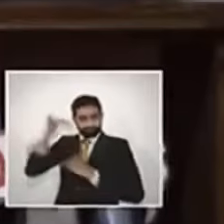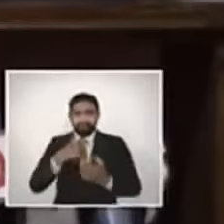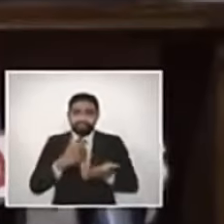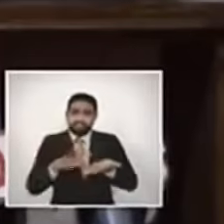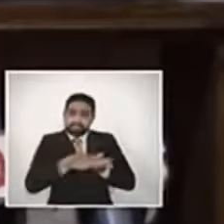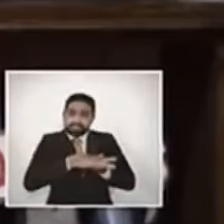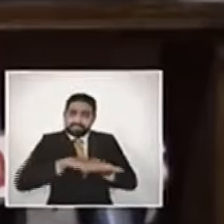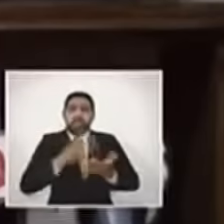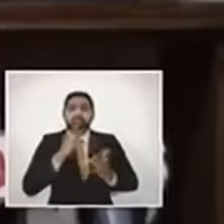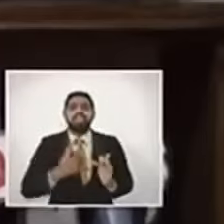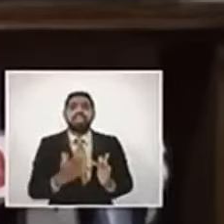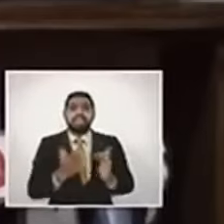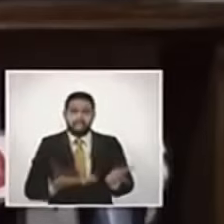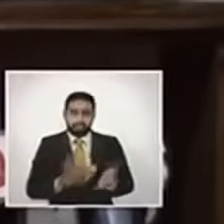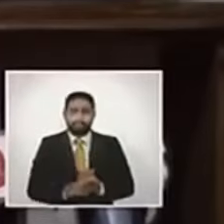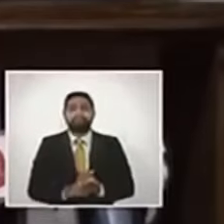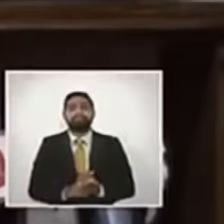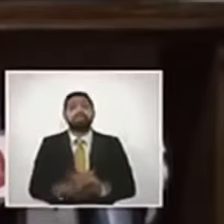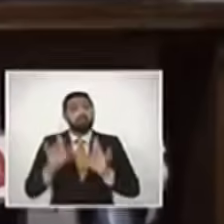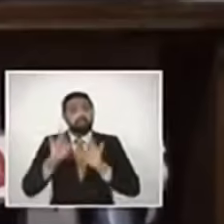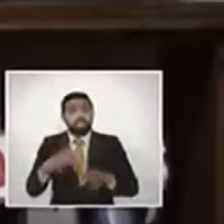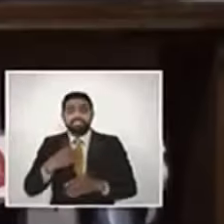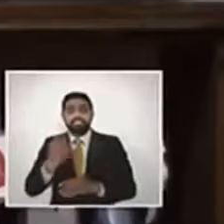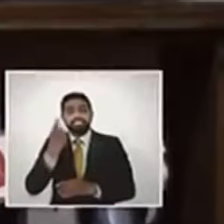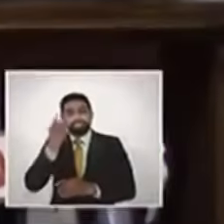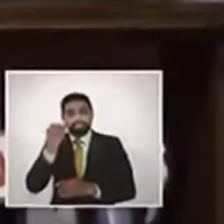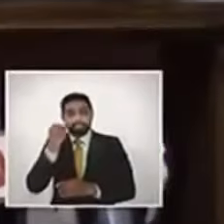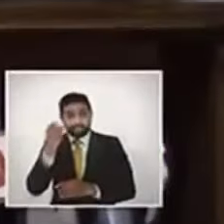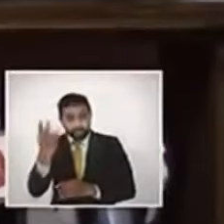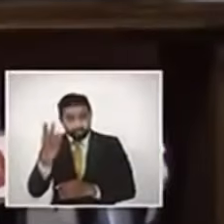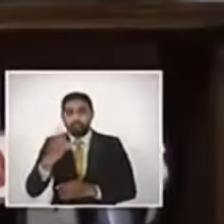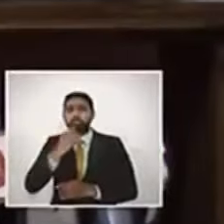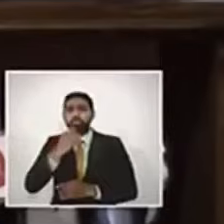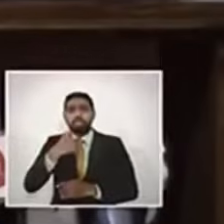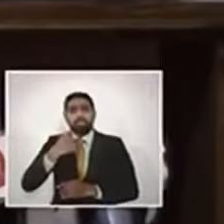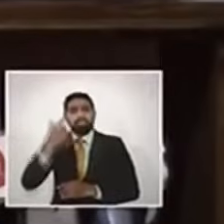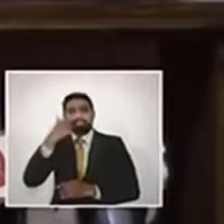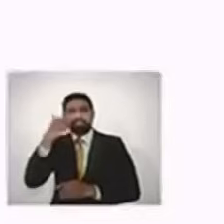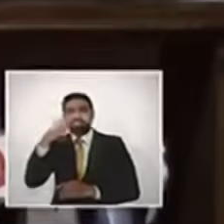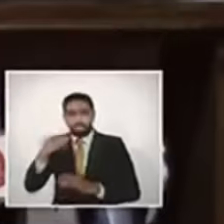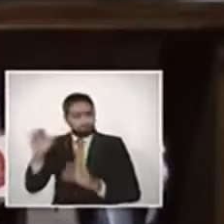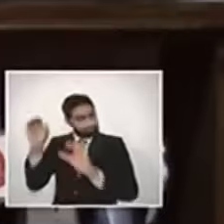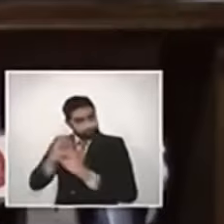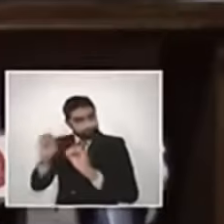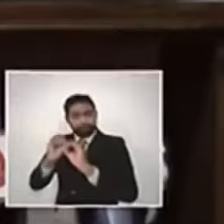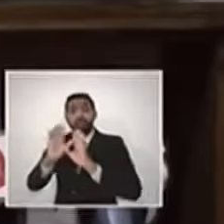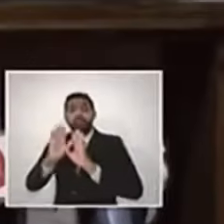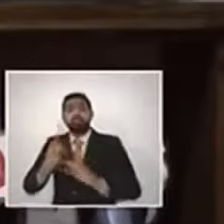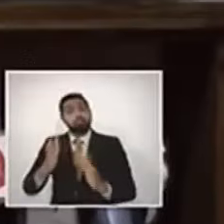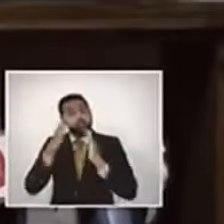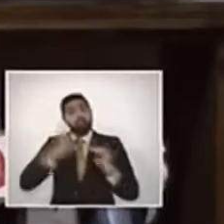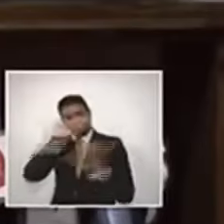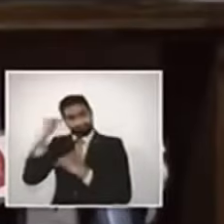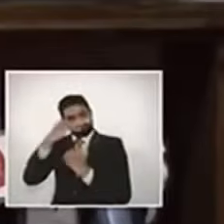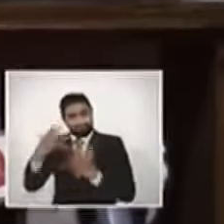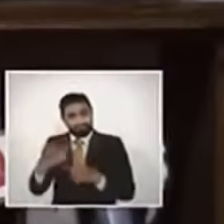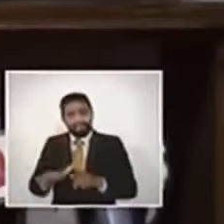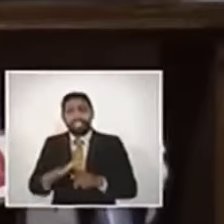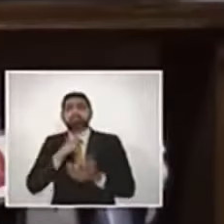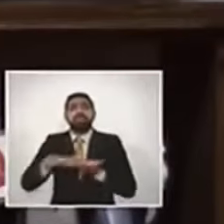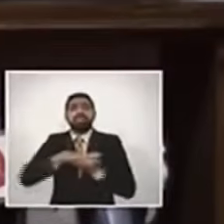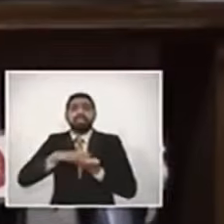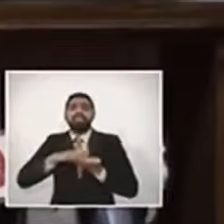drop of oil, has 8 refineries. We bring a majority of the refined oil from Singapore. Kerosene oil and jet fuel are of the